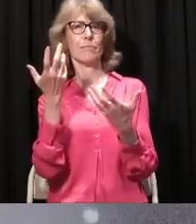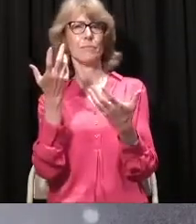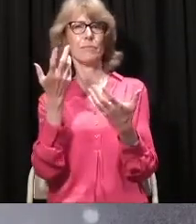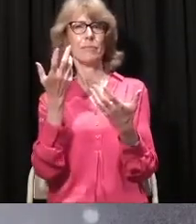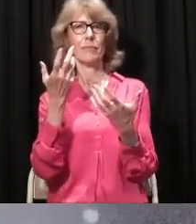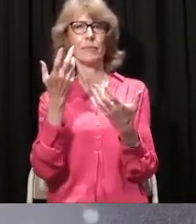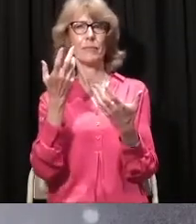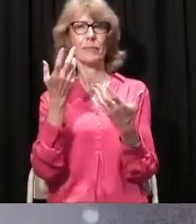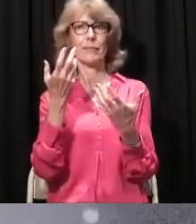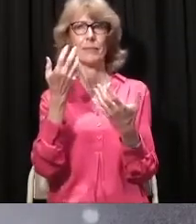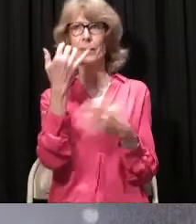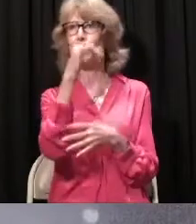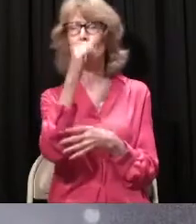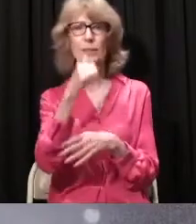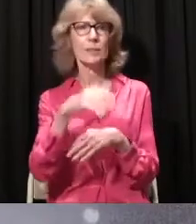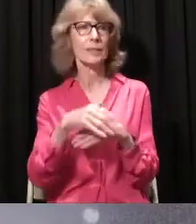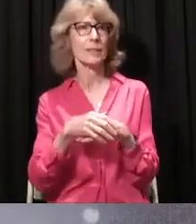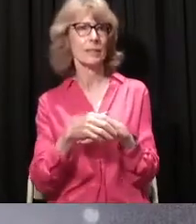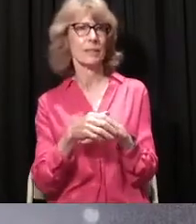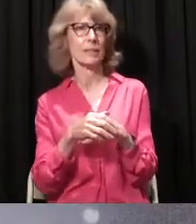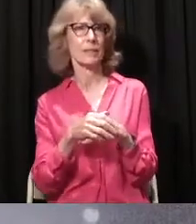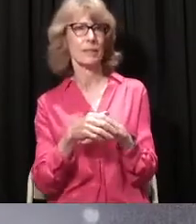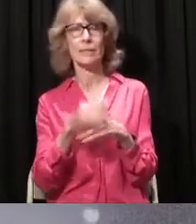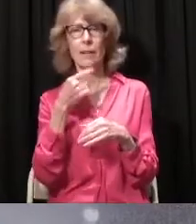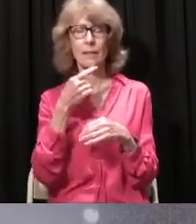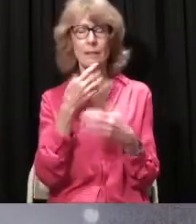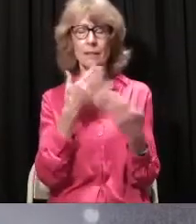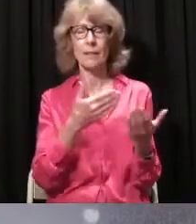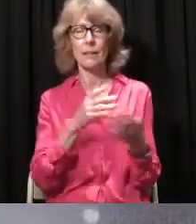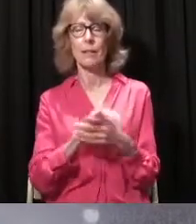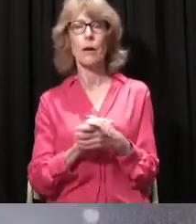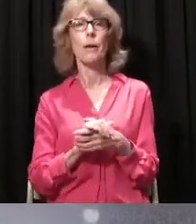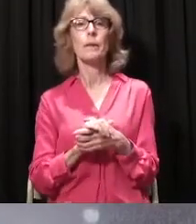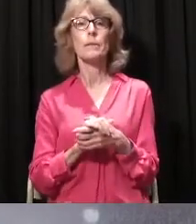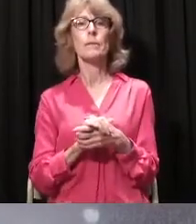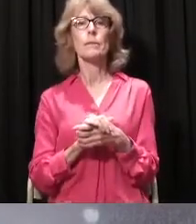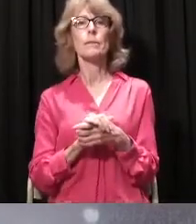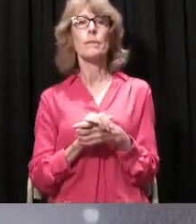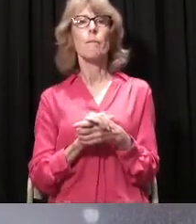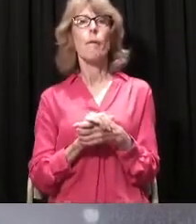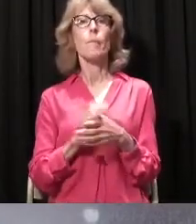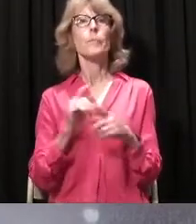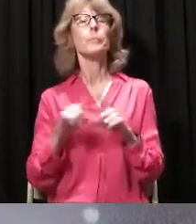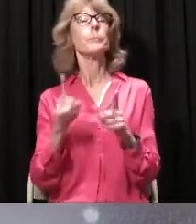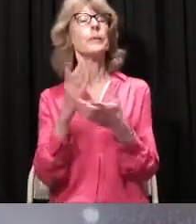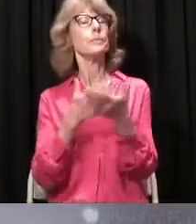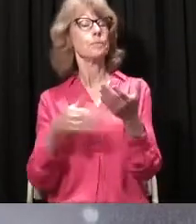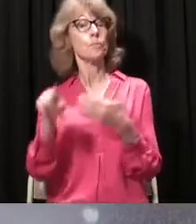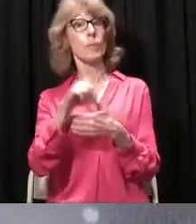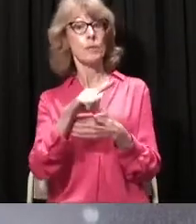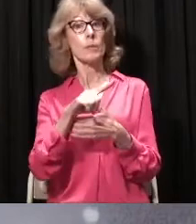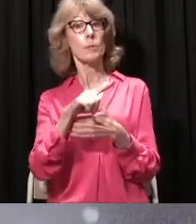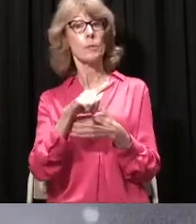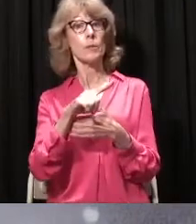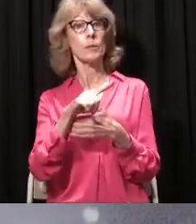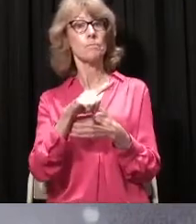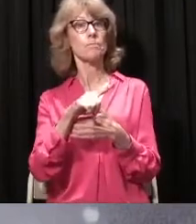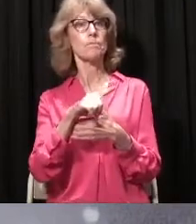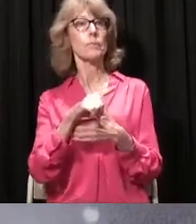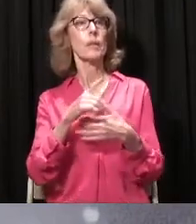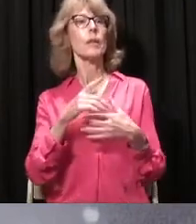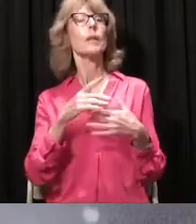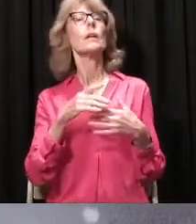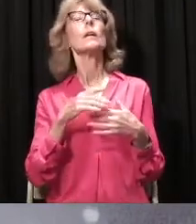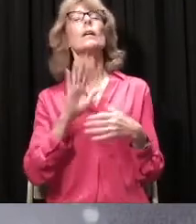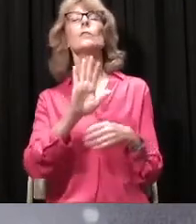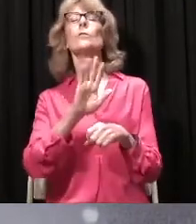grateful person. I'm just being honest with you. And for those of you like this is supernatural, praise God for you. I respect you.